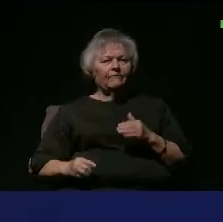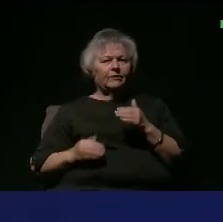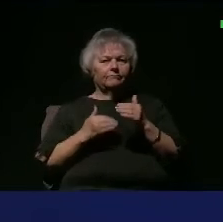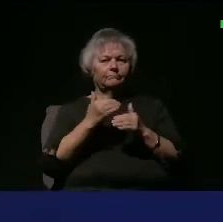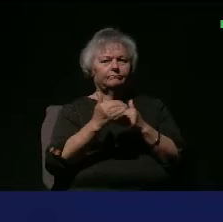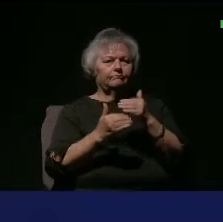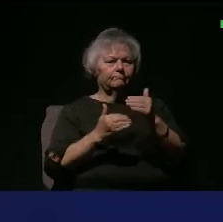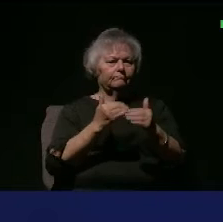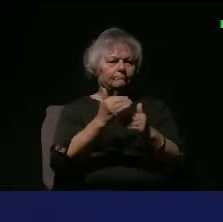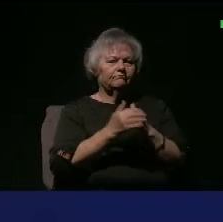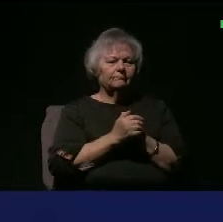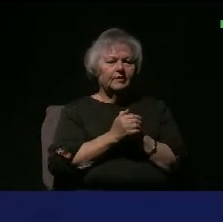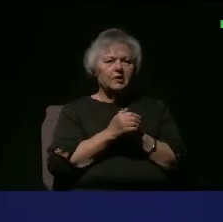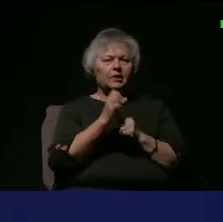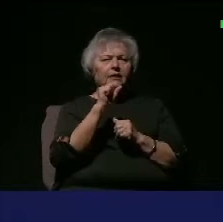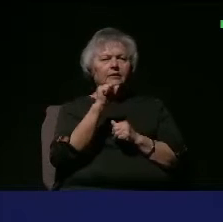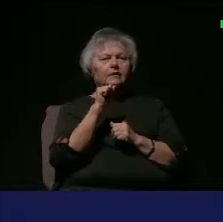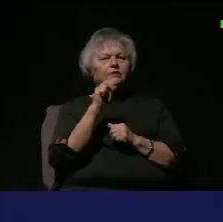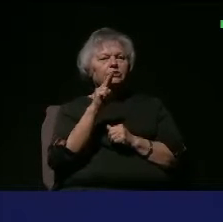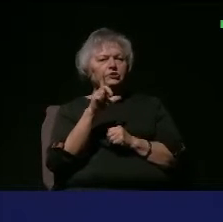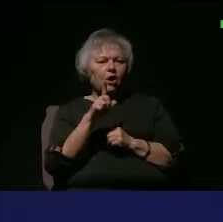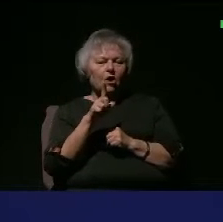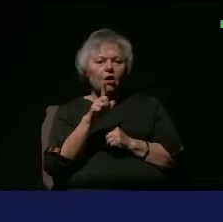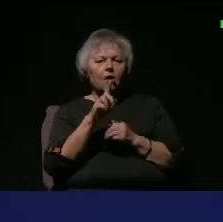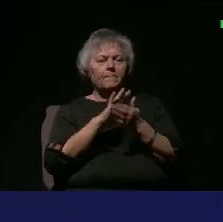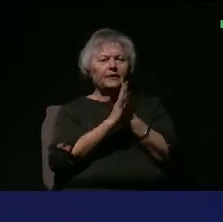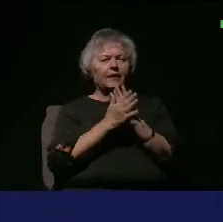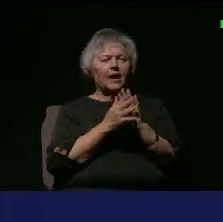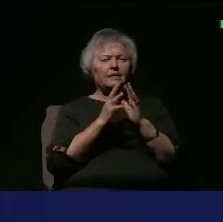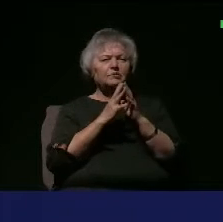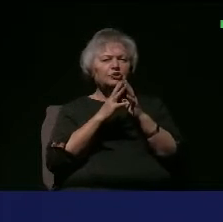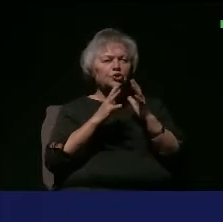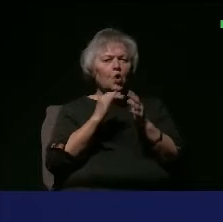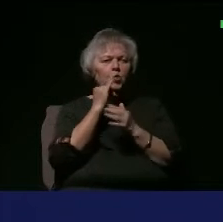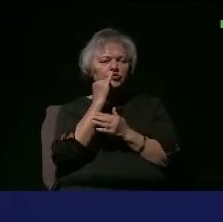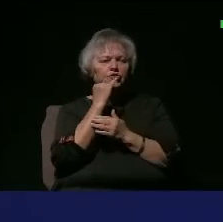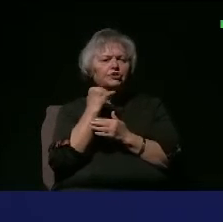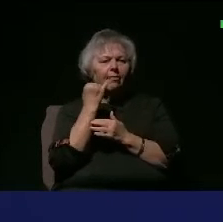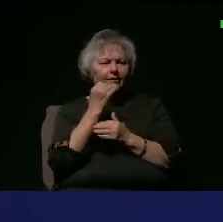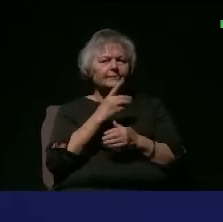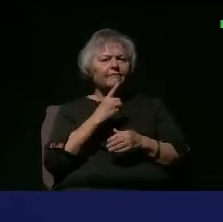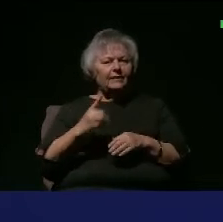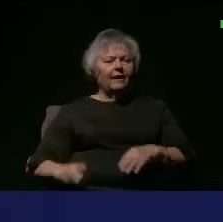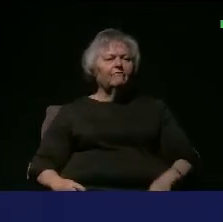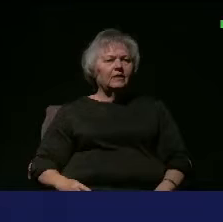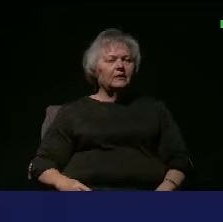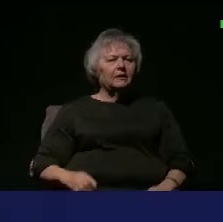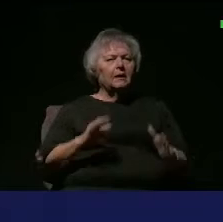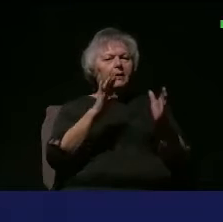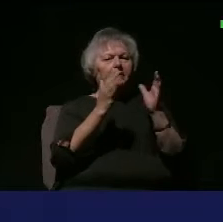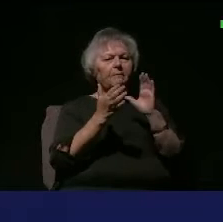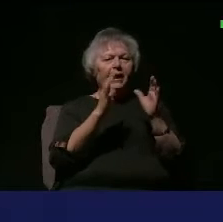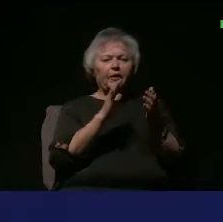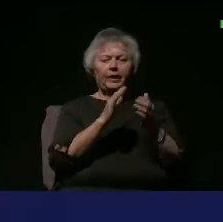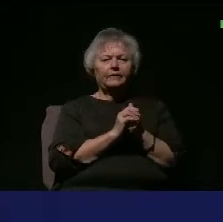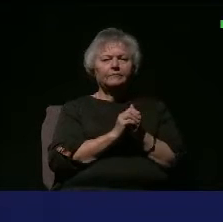The eye of envy, and it destroyed him. Saul was afraid of what David was getting compared to what he was getting. And a lot of time we're